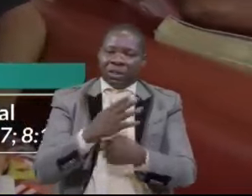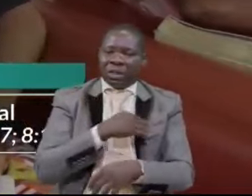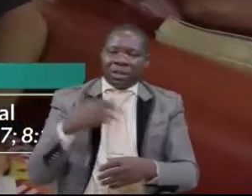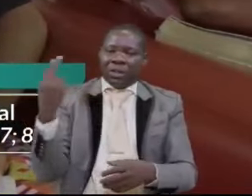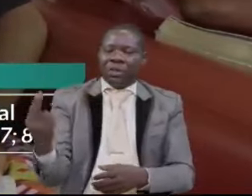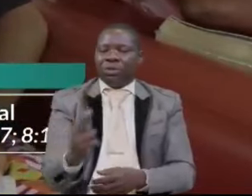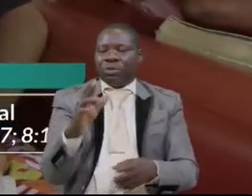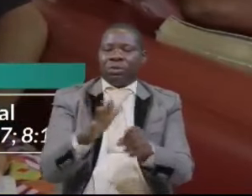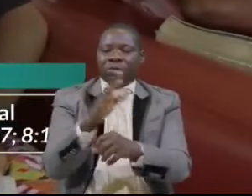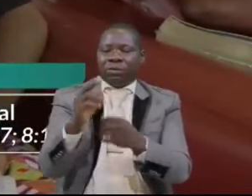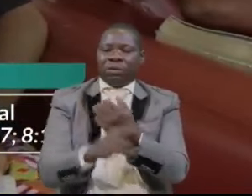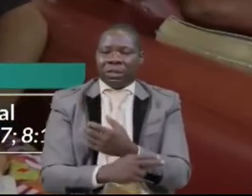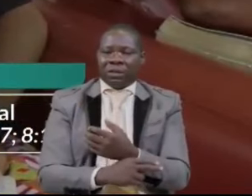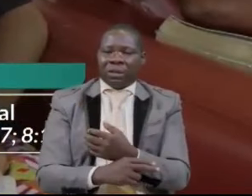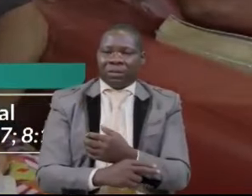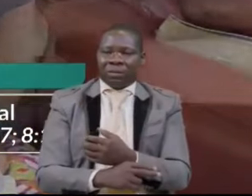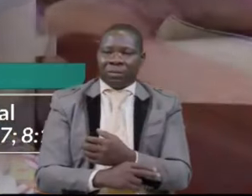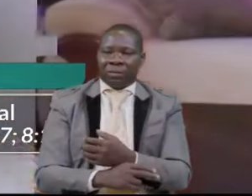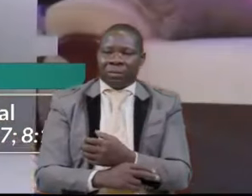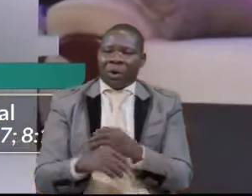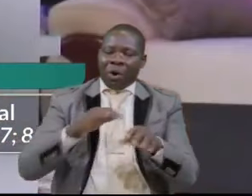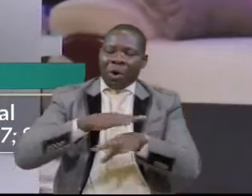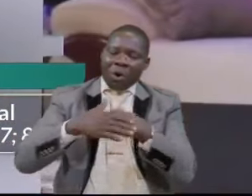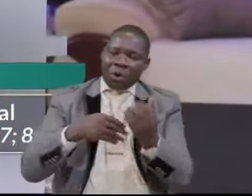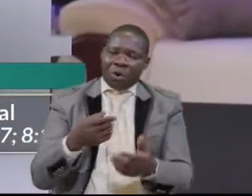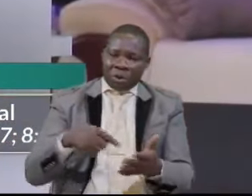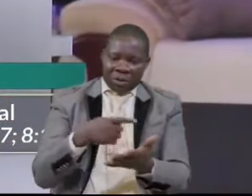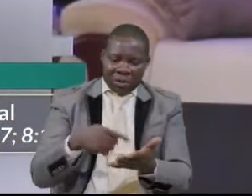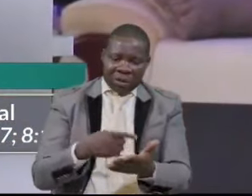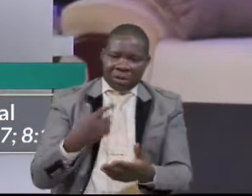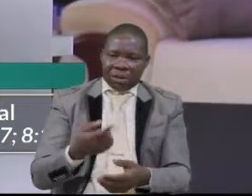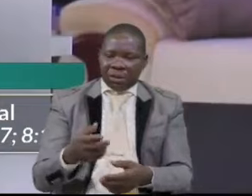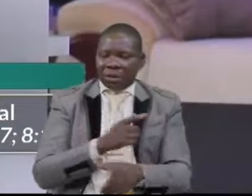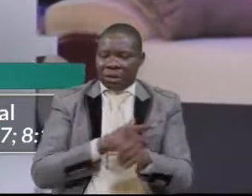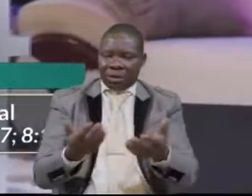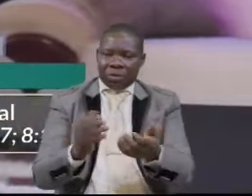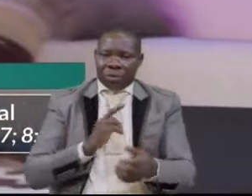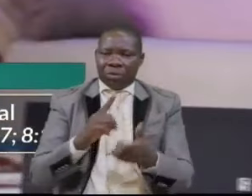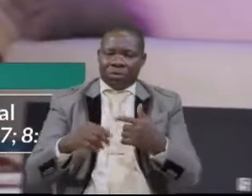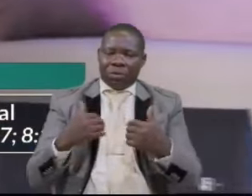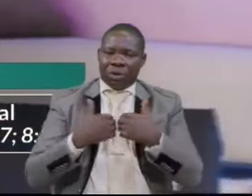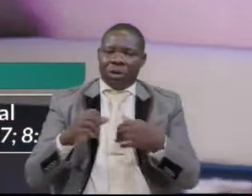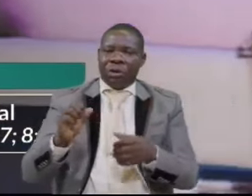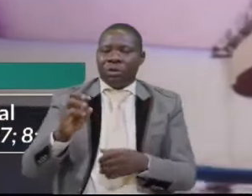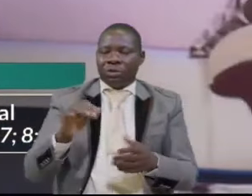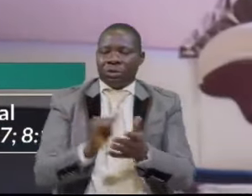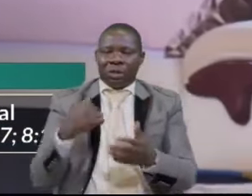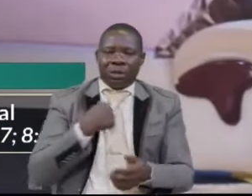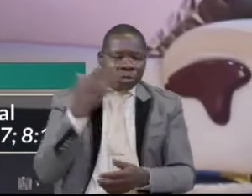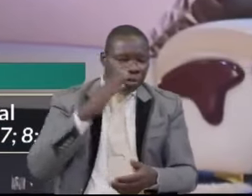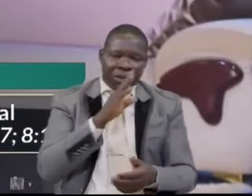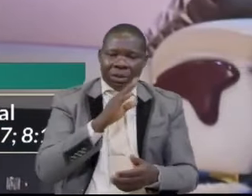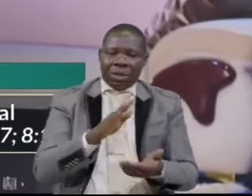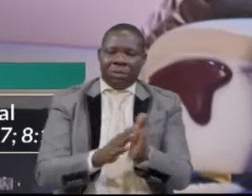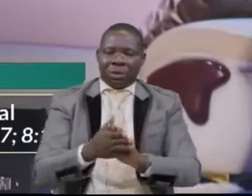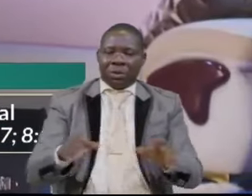my post. All this the Lord wants us to have, so that we'll become like excelling